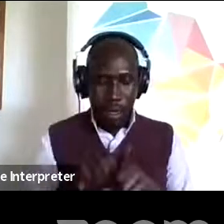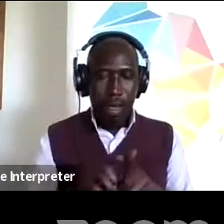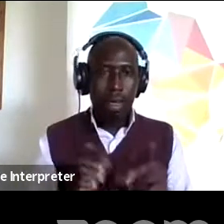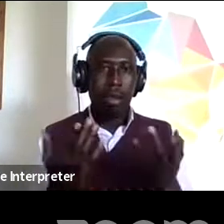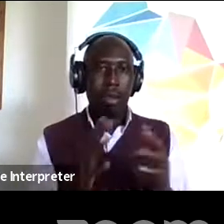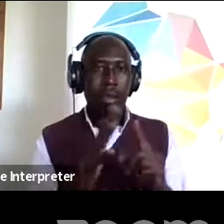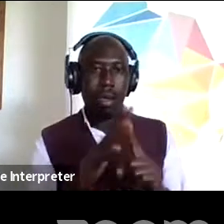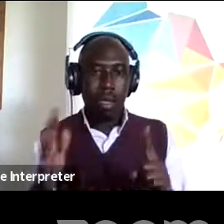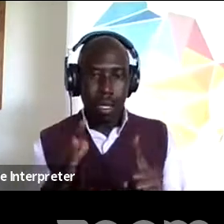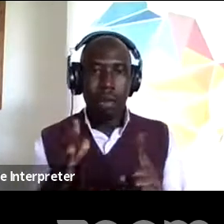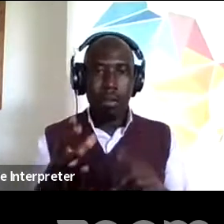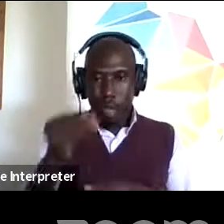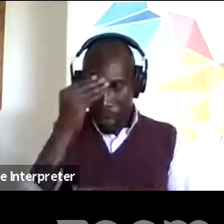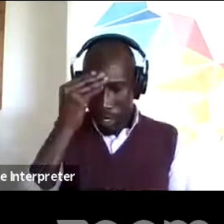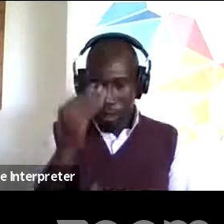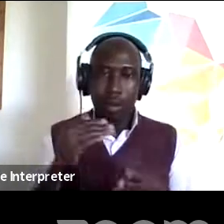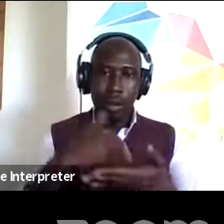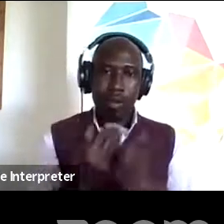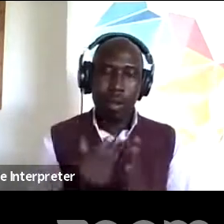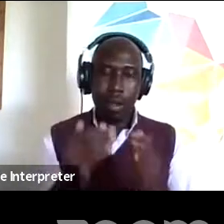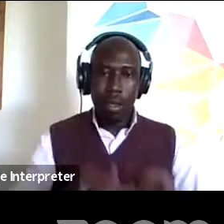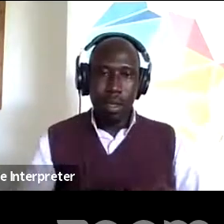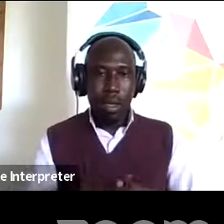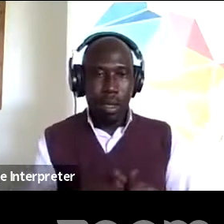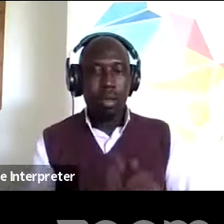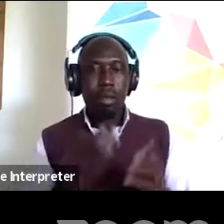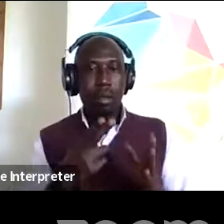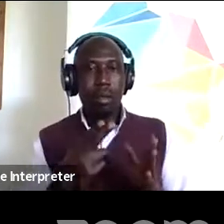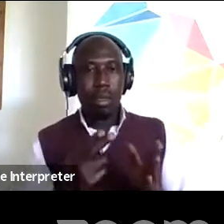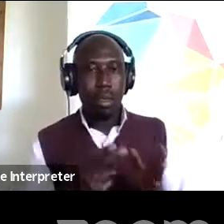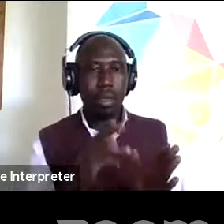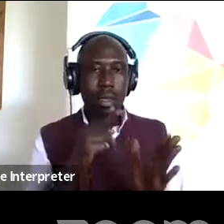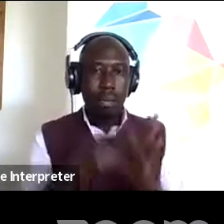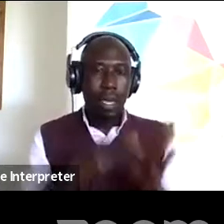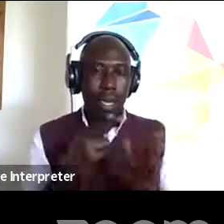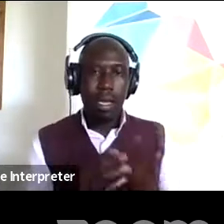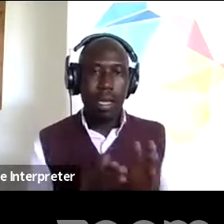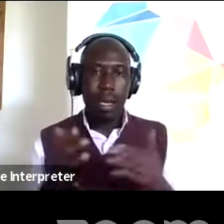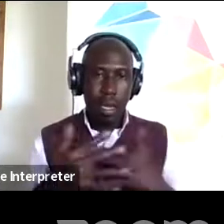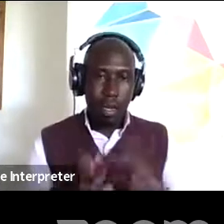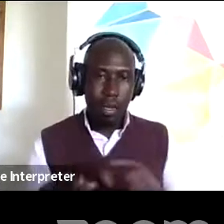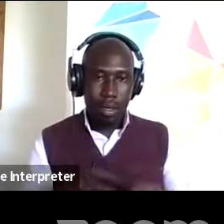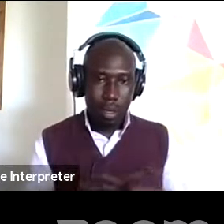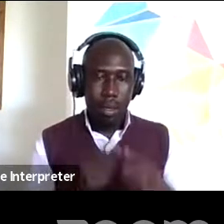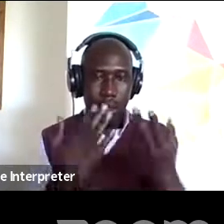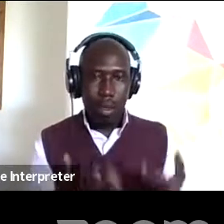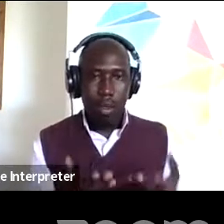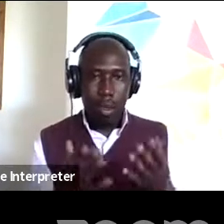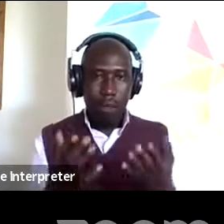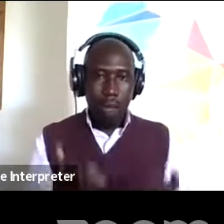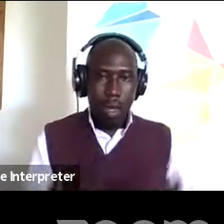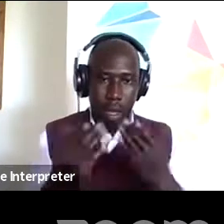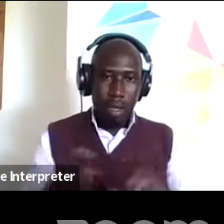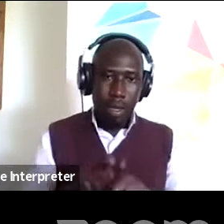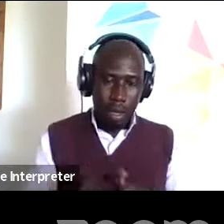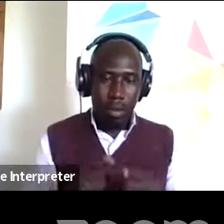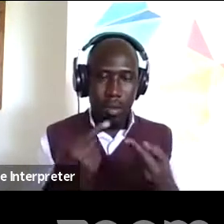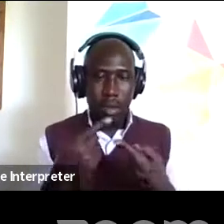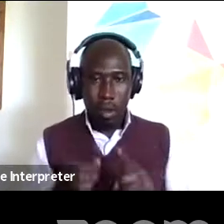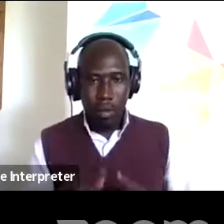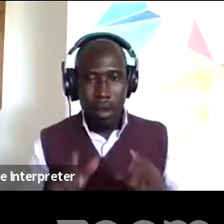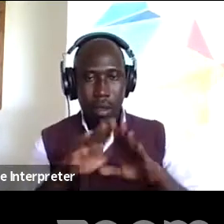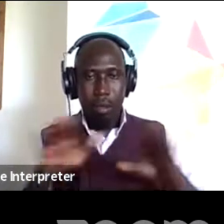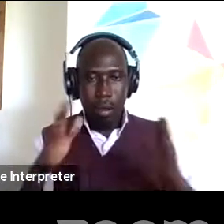of the education sector. Also, the media industry has also embraced ICTs and the different platforms to communicate